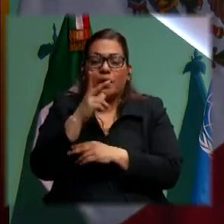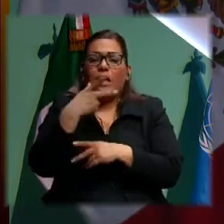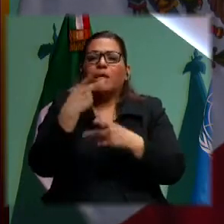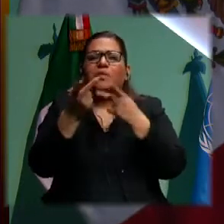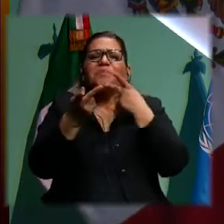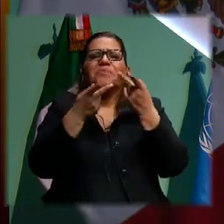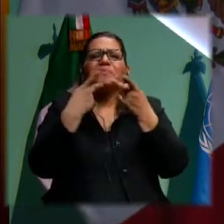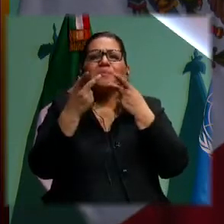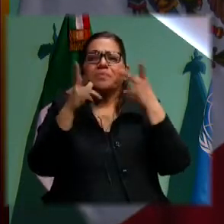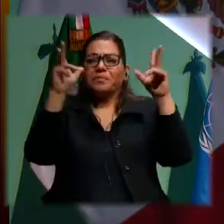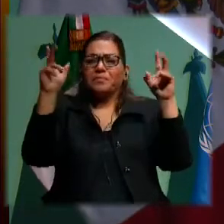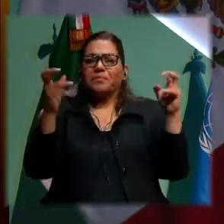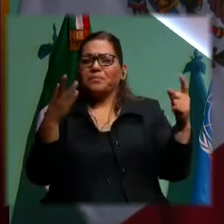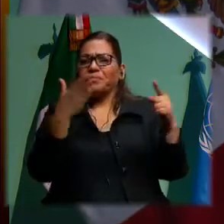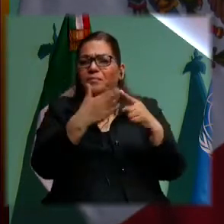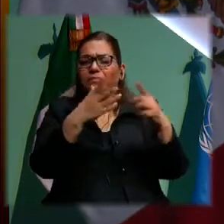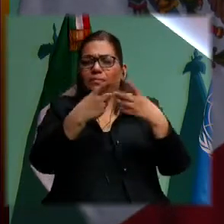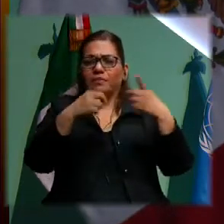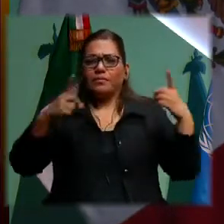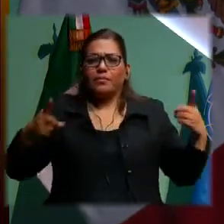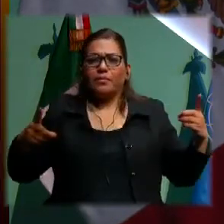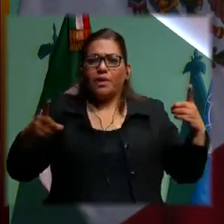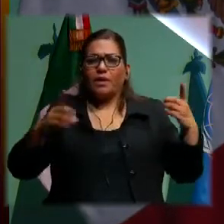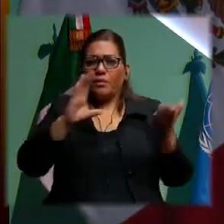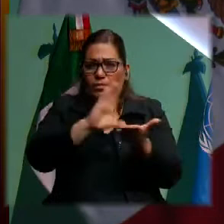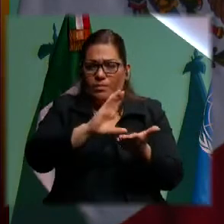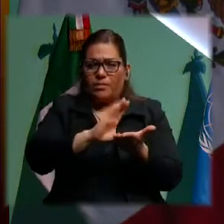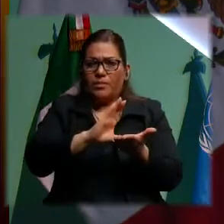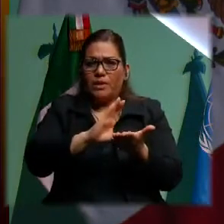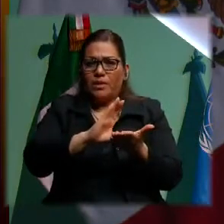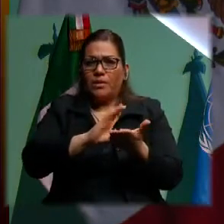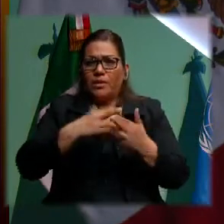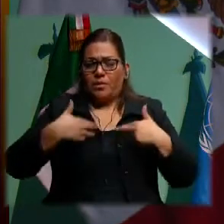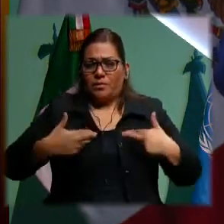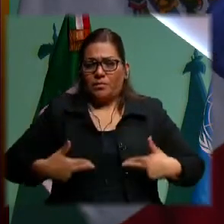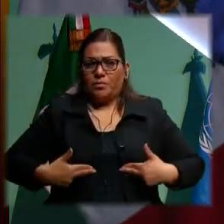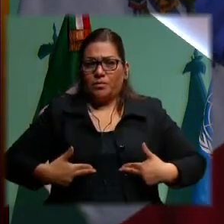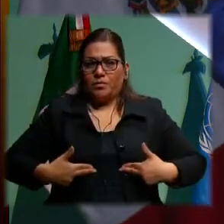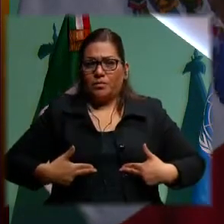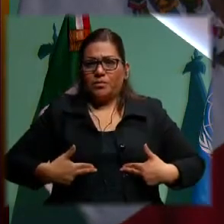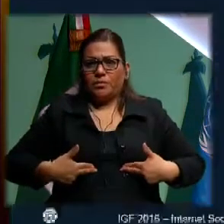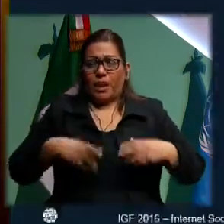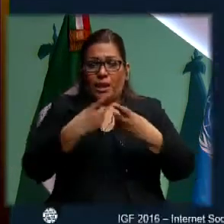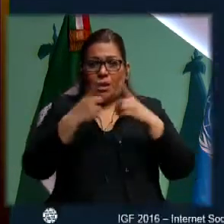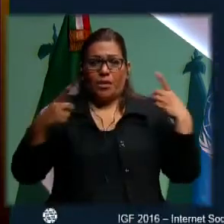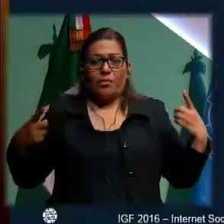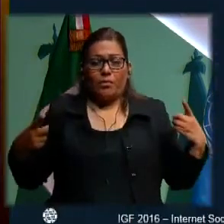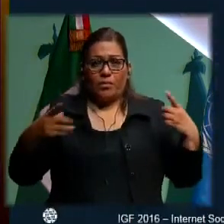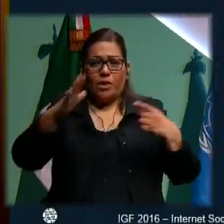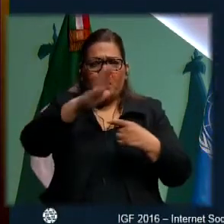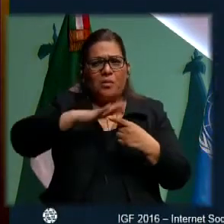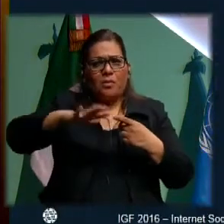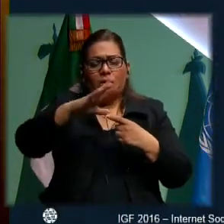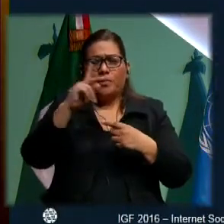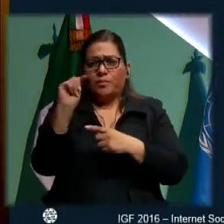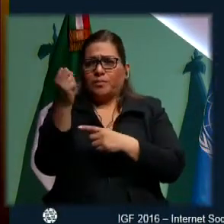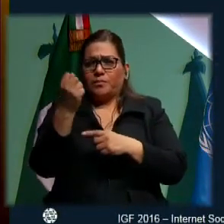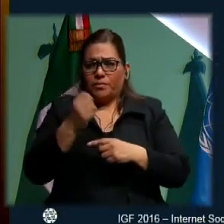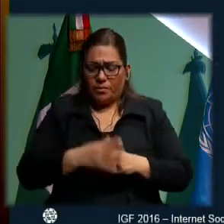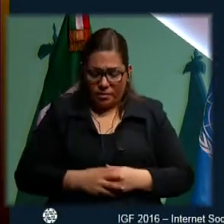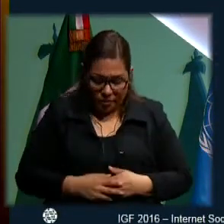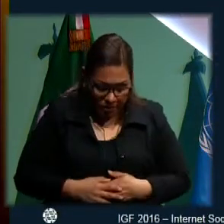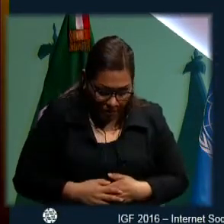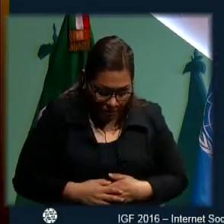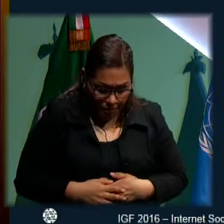community capacity, human capacity, technical capacity, and then using the technology for whatever